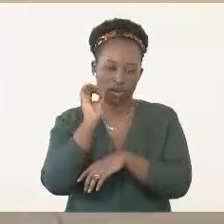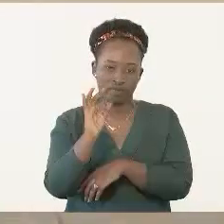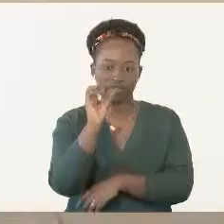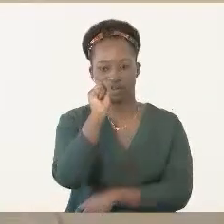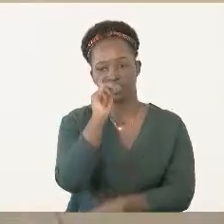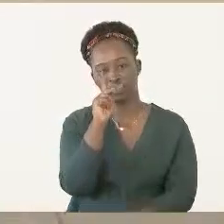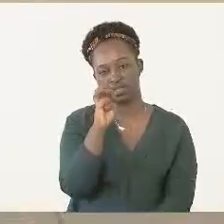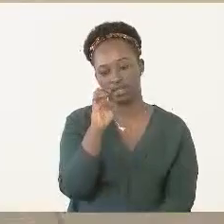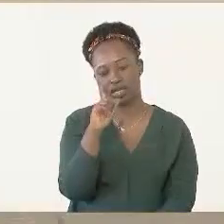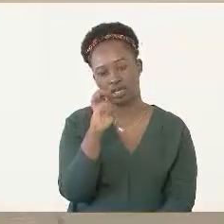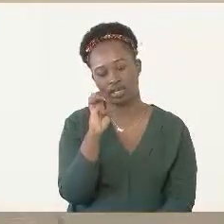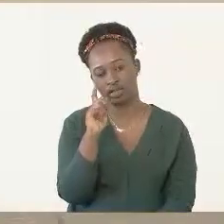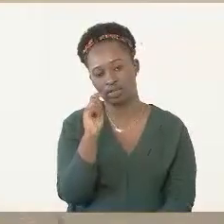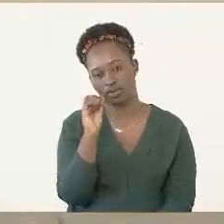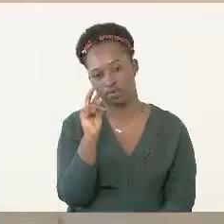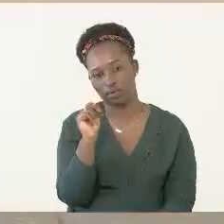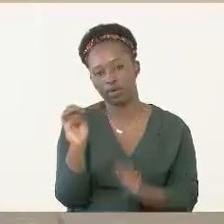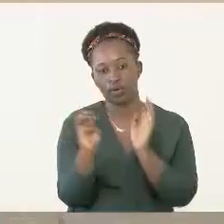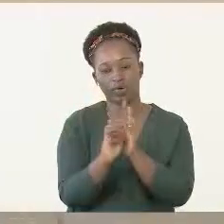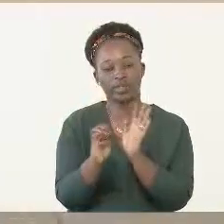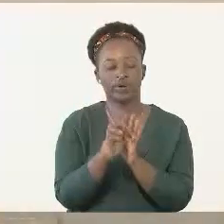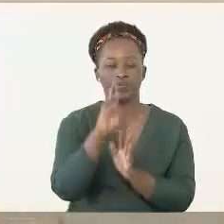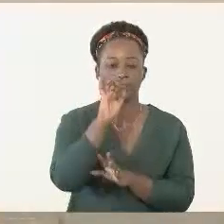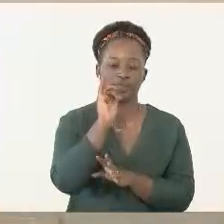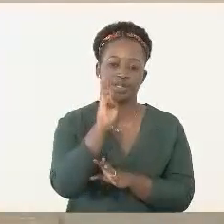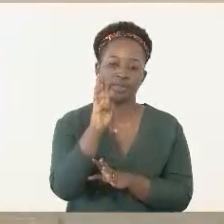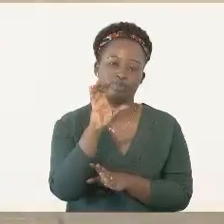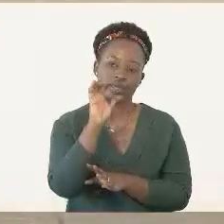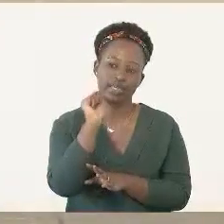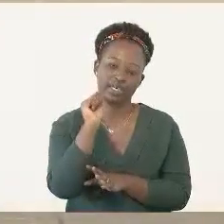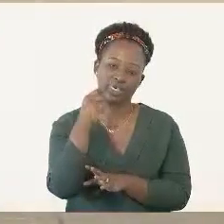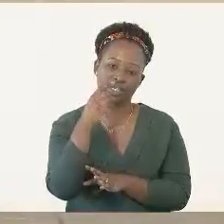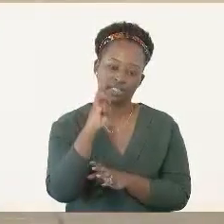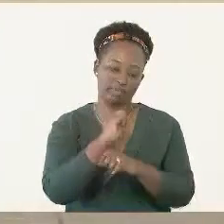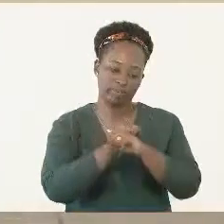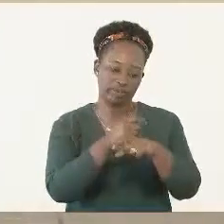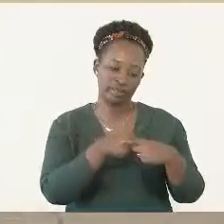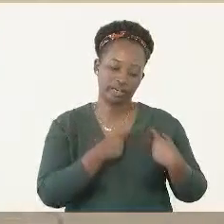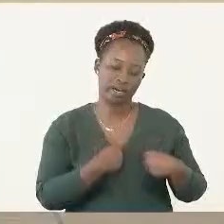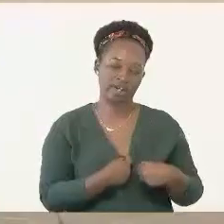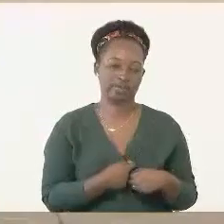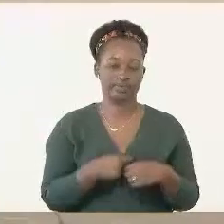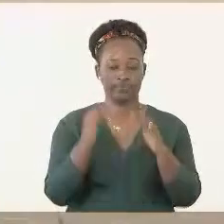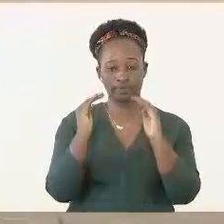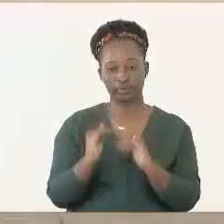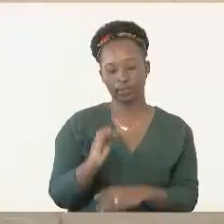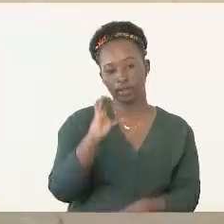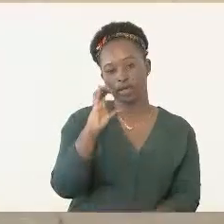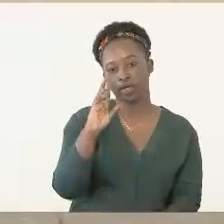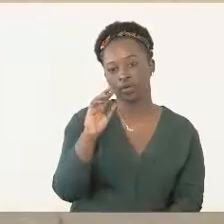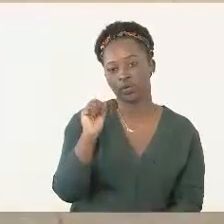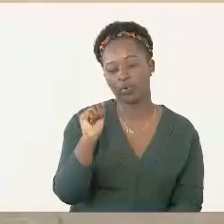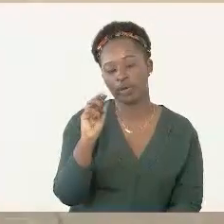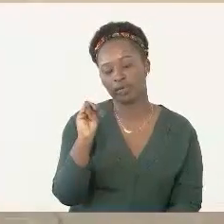cage protects the heart and lungs. Cranium protects